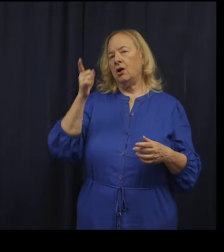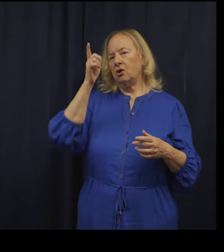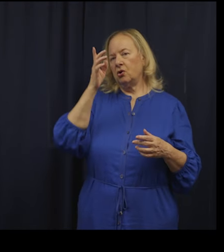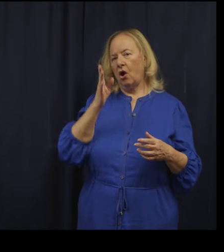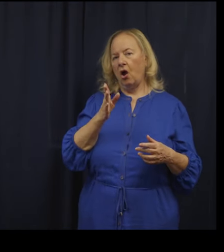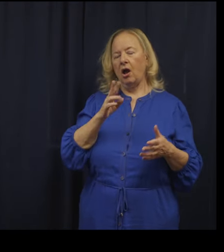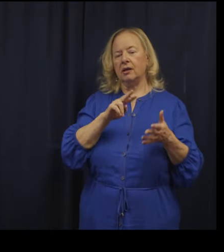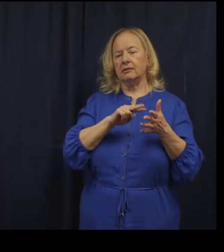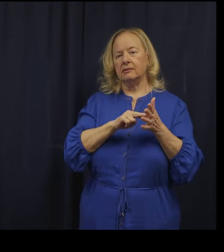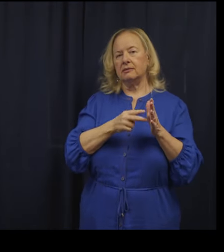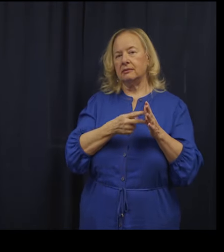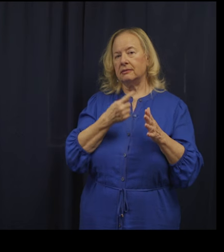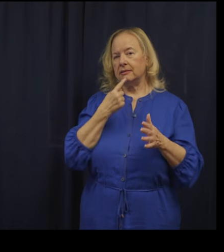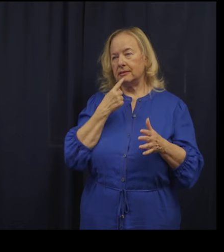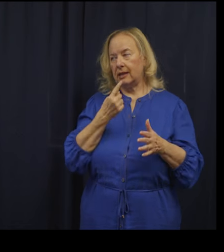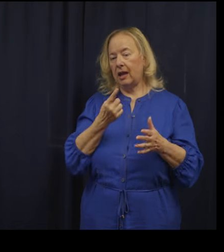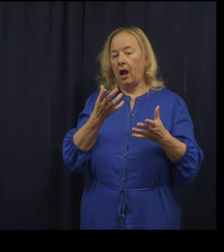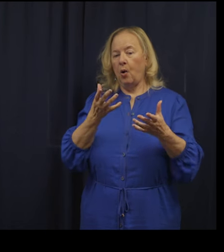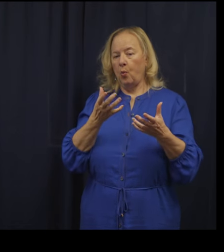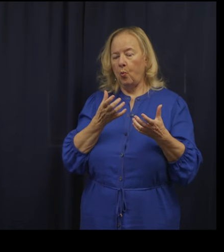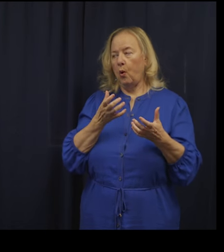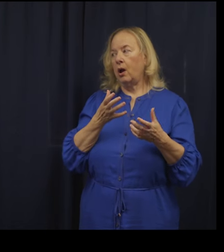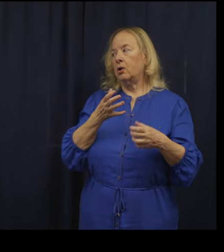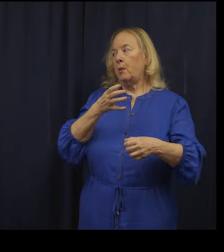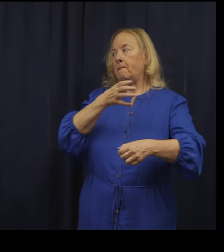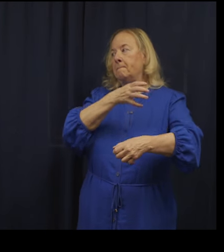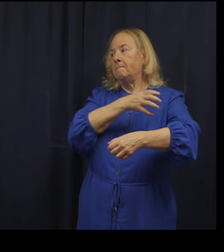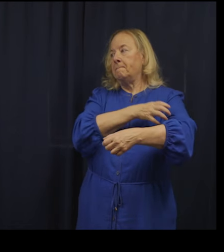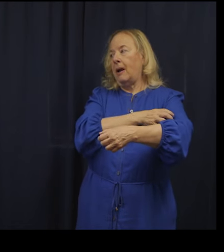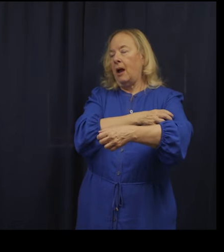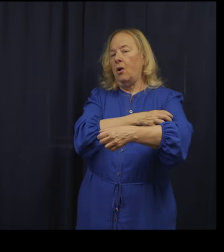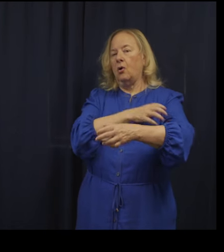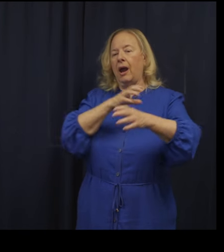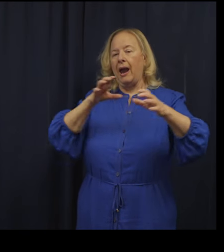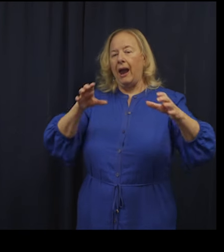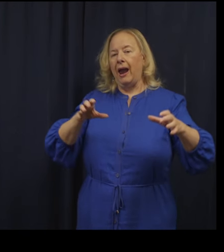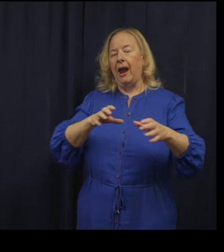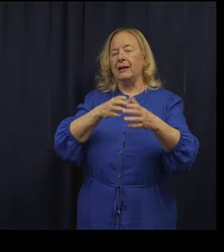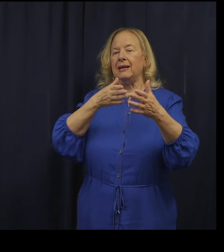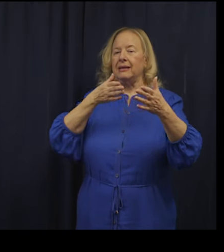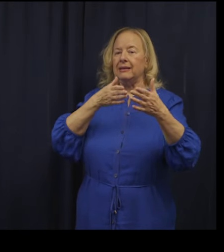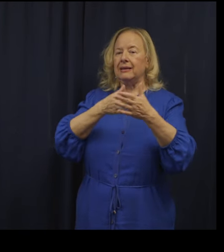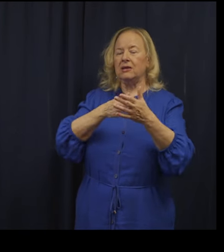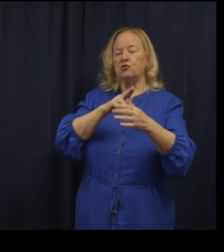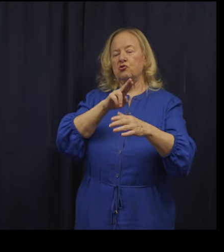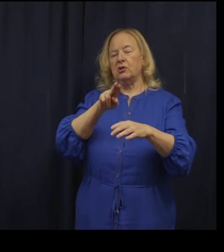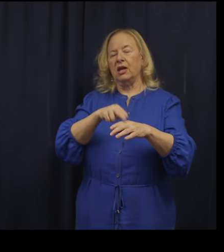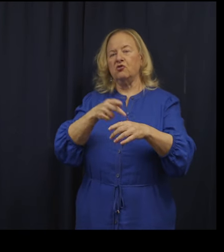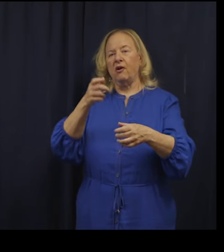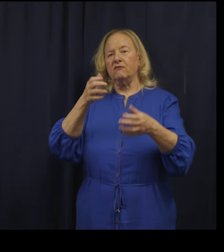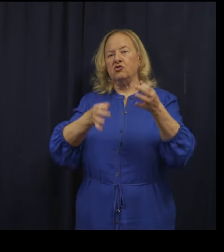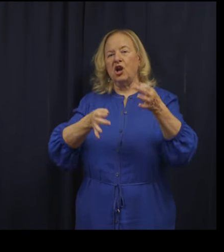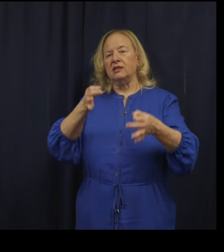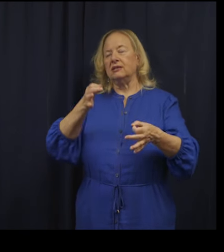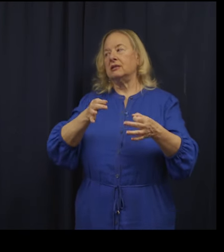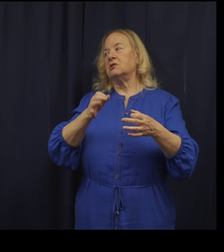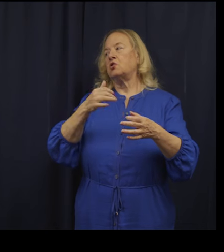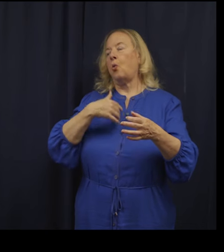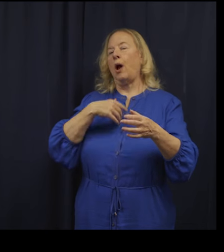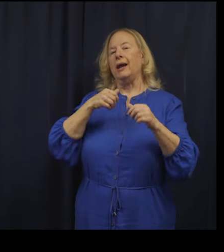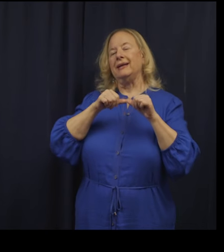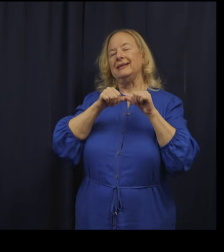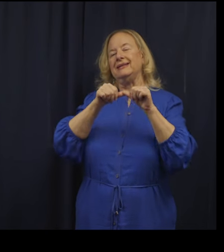God is saying, I want your power to act against your very nature of justice that I can continue